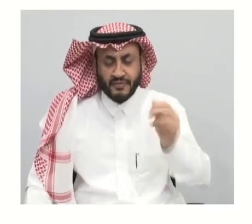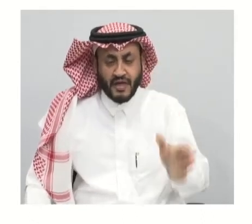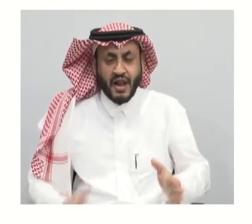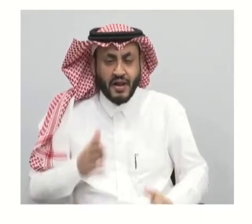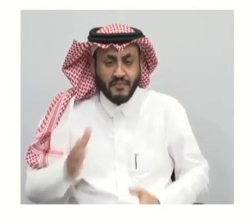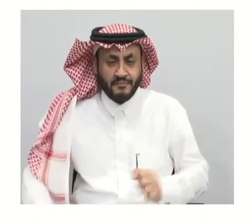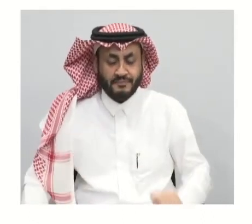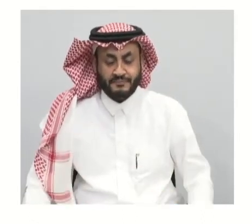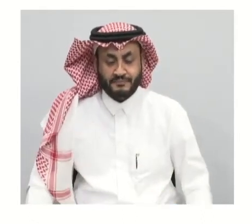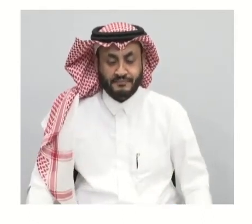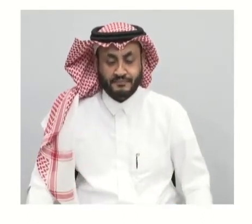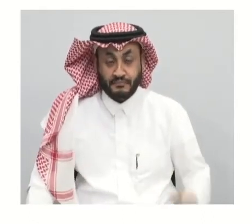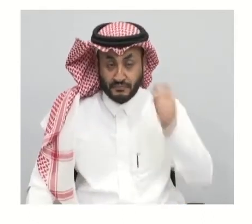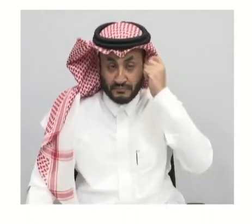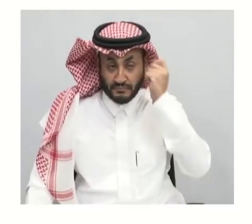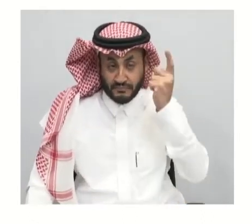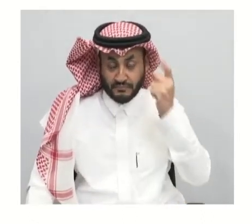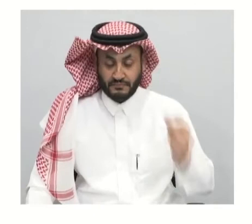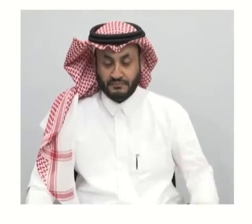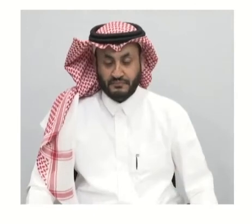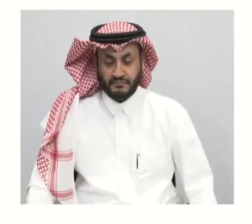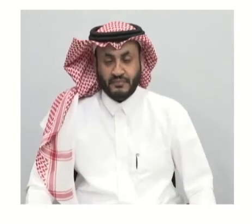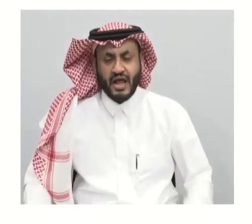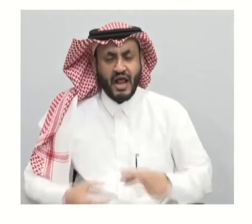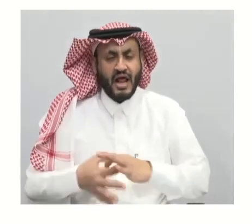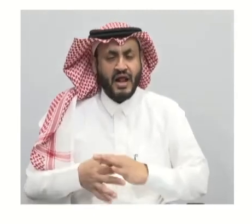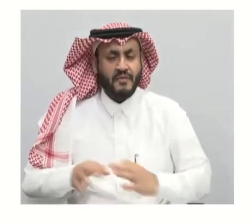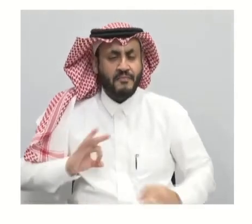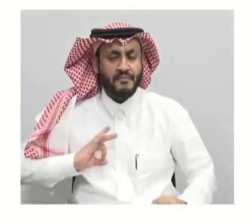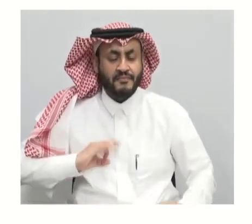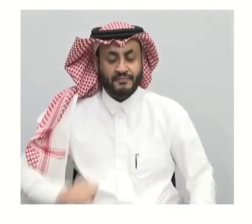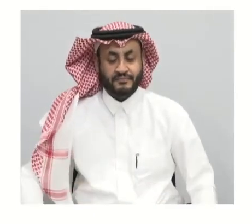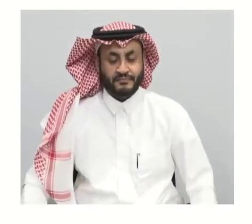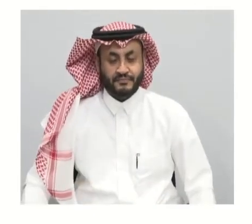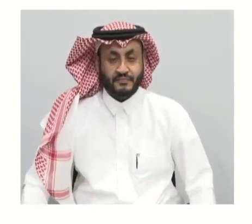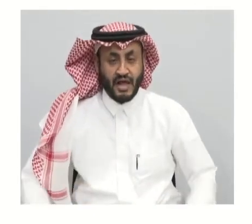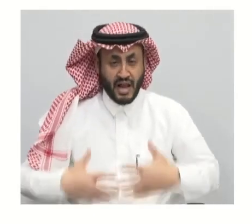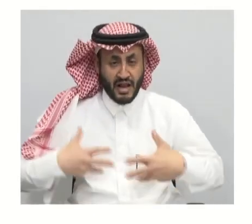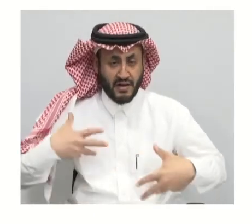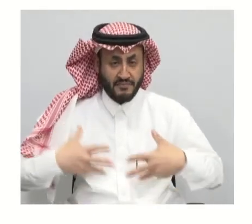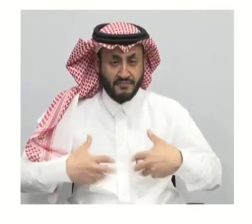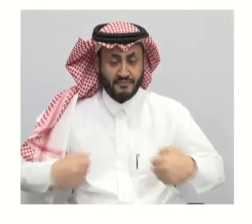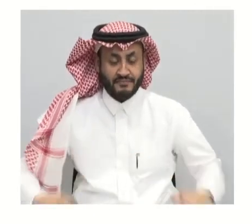athletic, clever, friendly, funny,